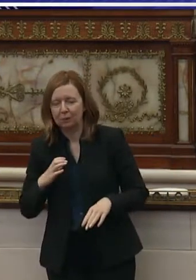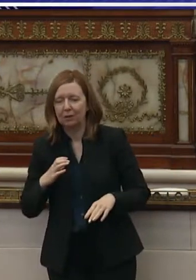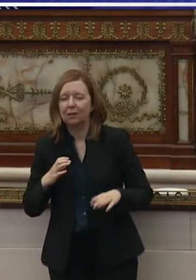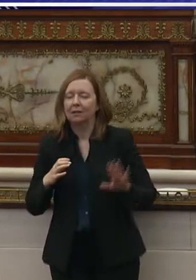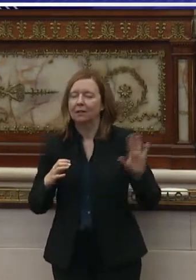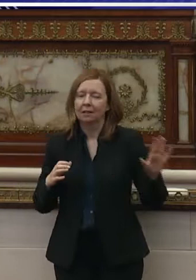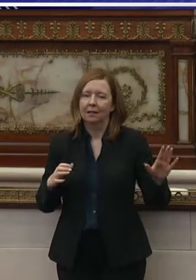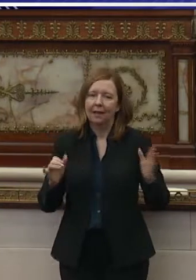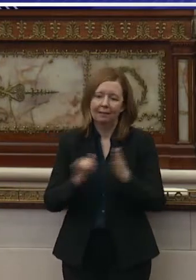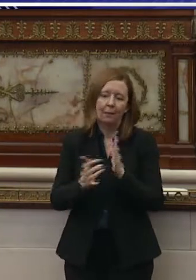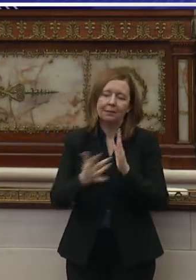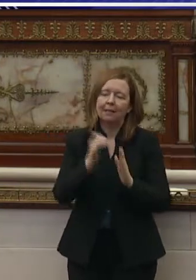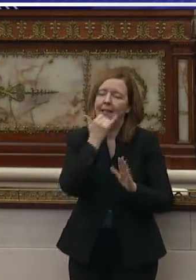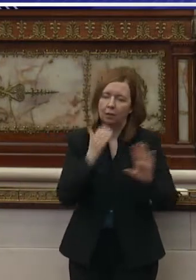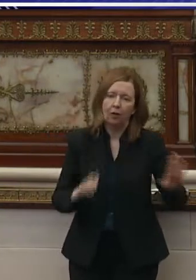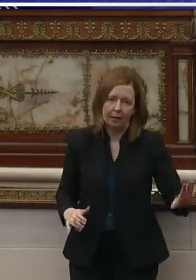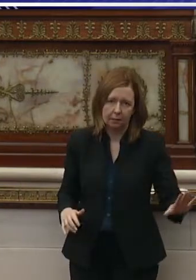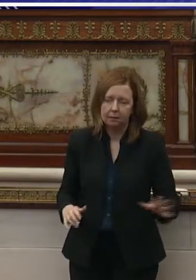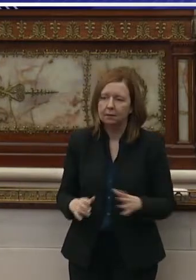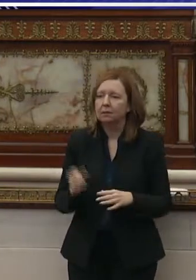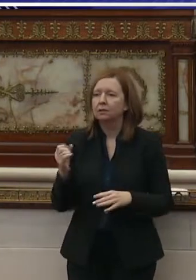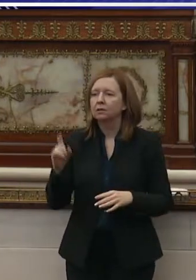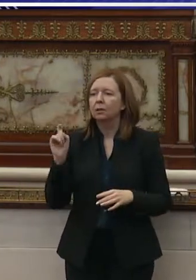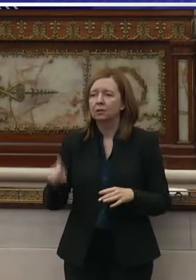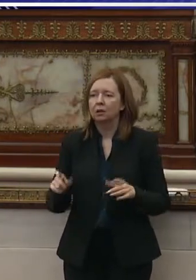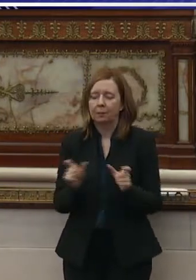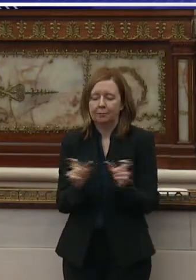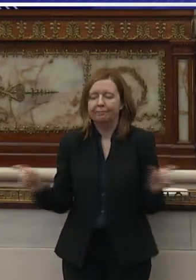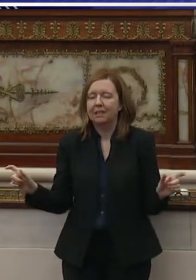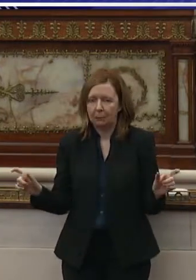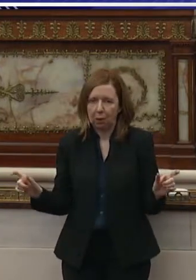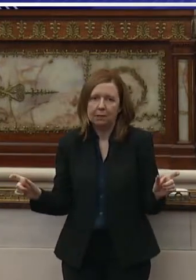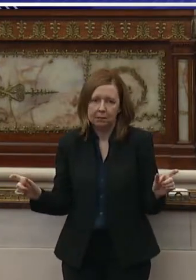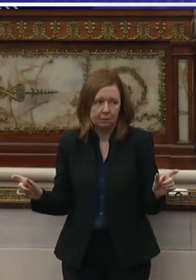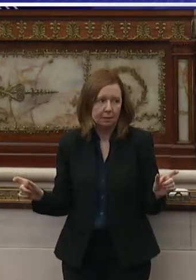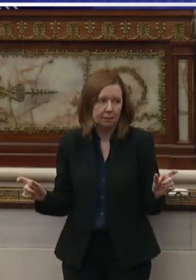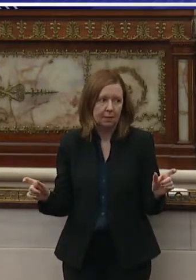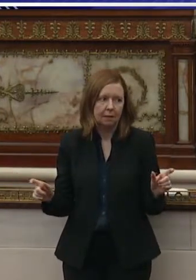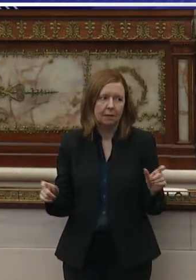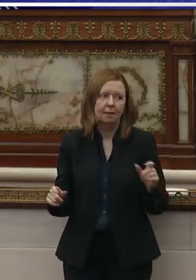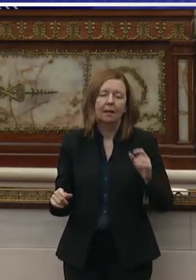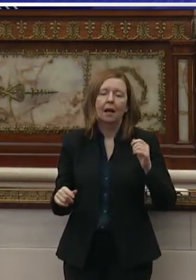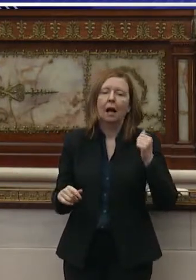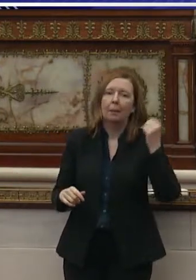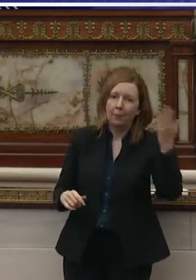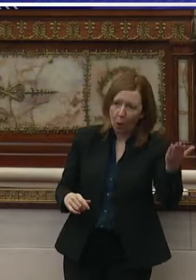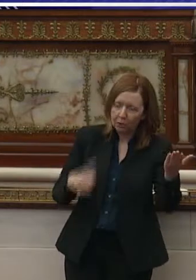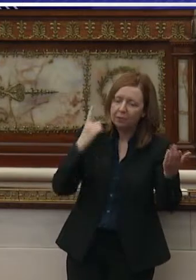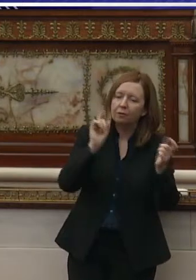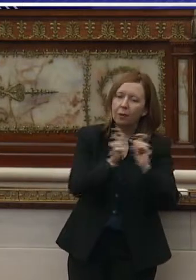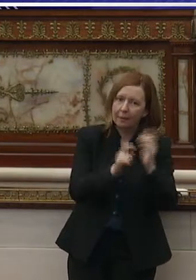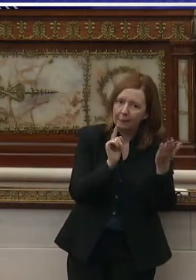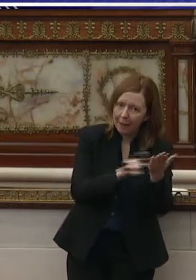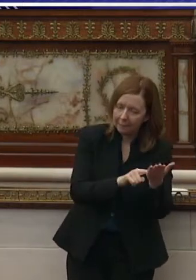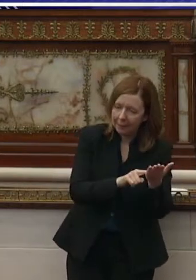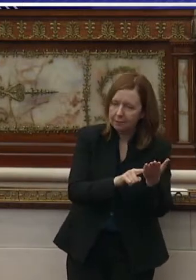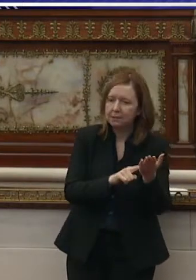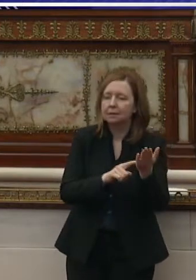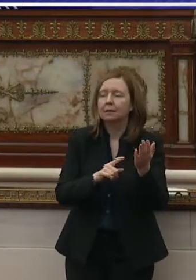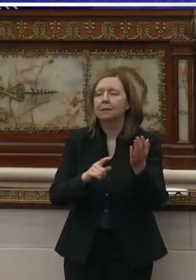which was technically incorrect. So it should have been just a motion without